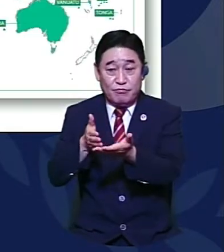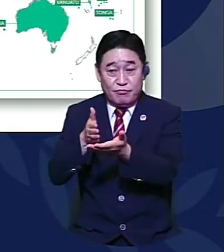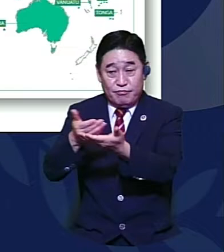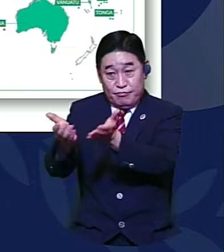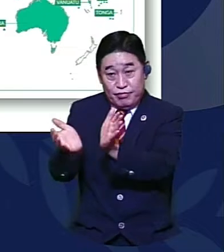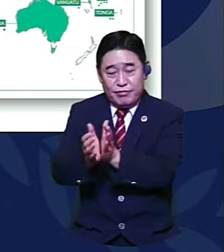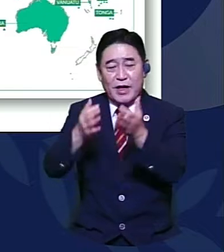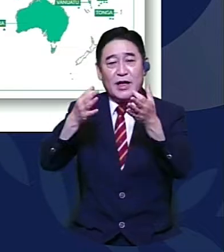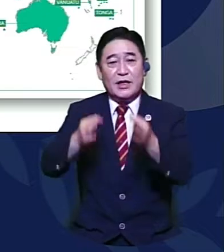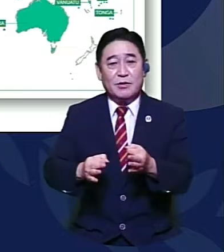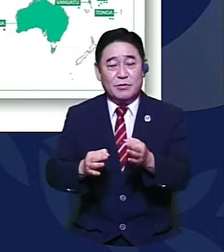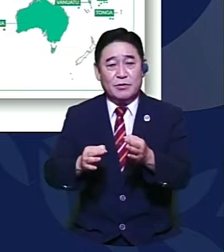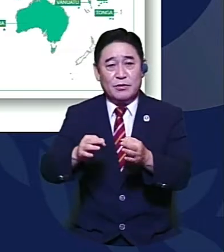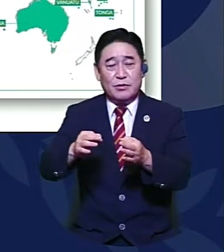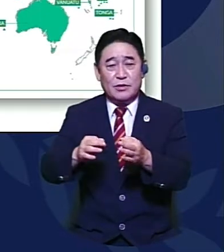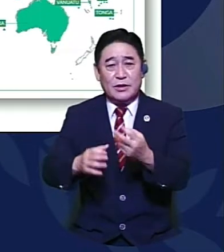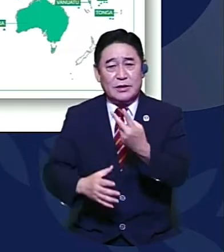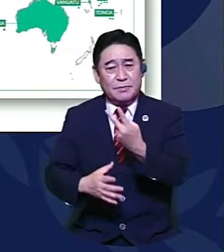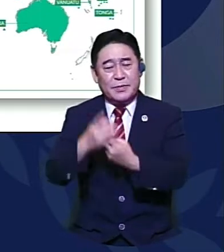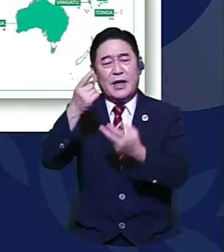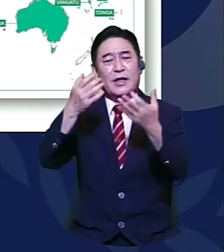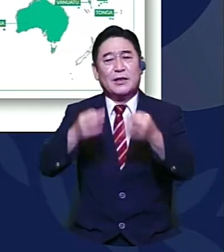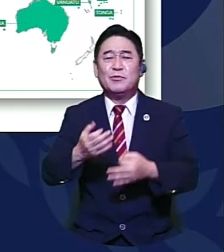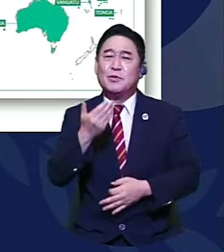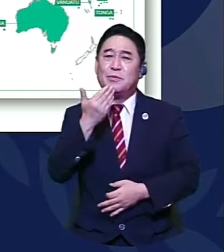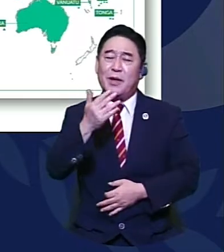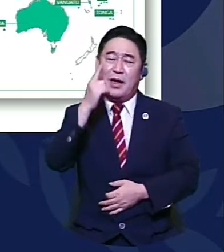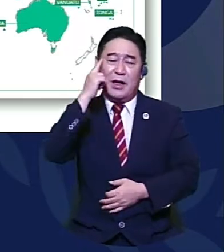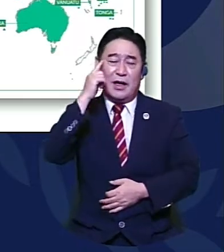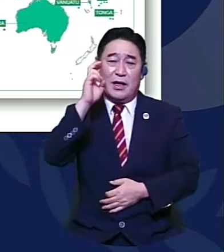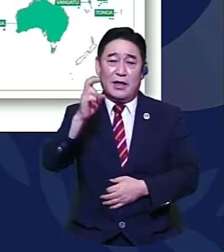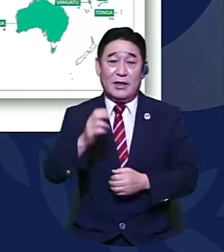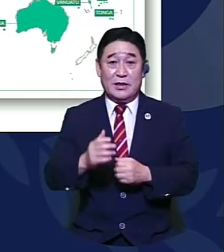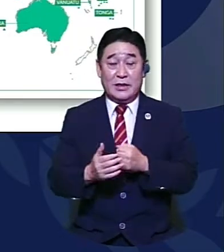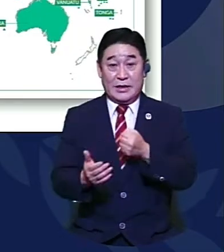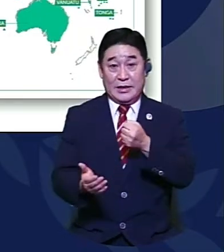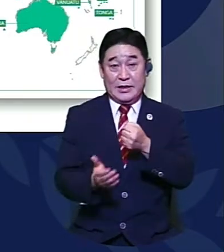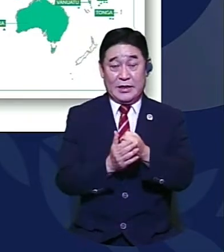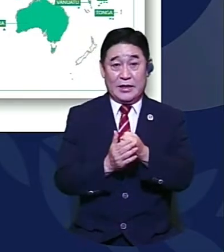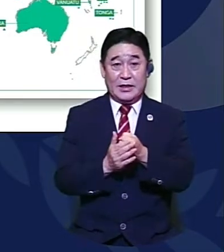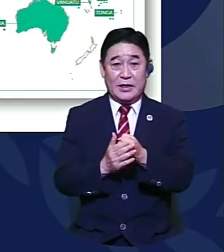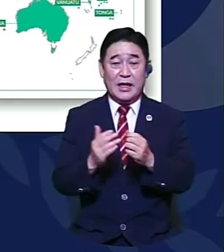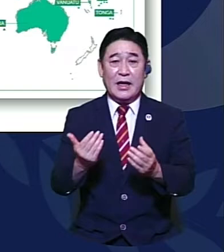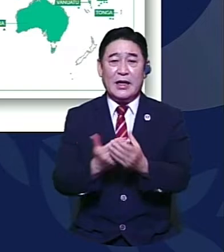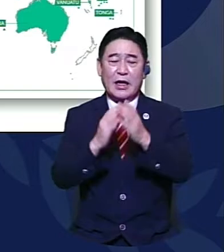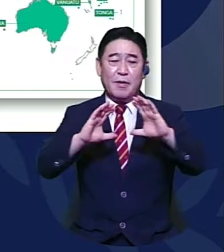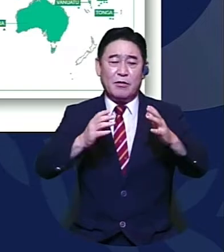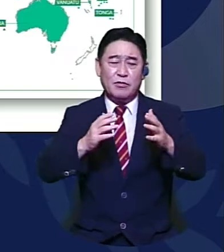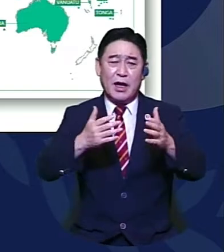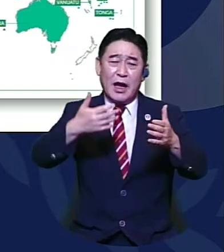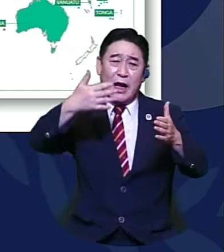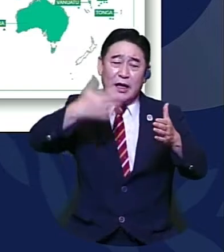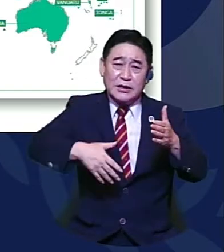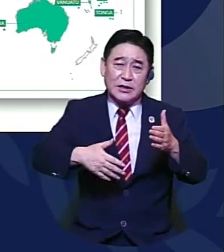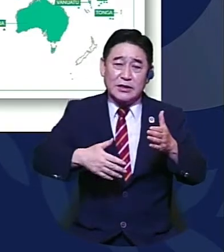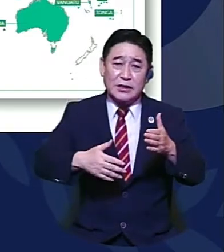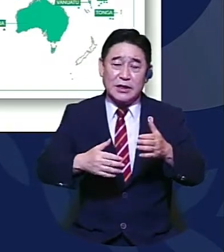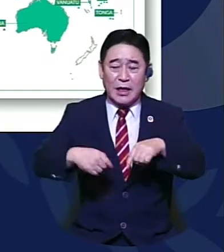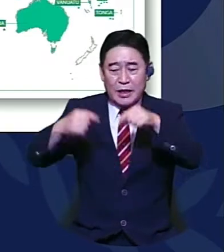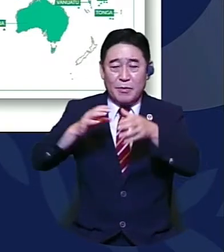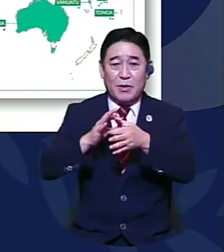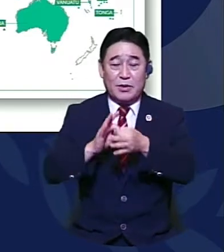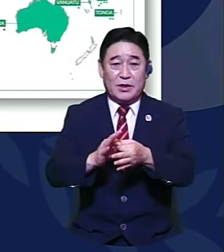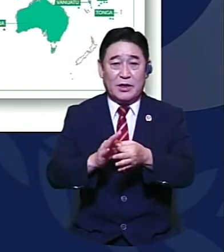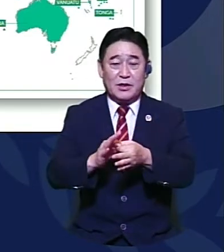that. So yes, we work with developing countries on increasing their NDC targets, just as there is pressure